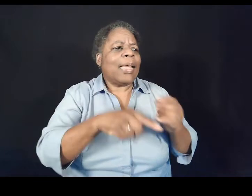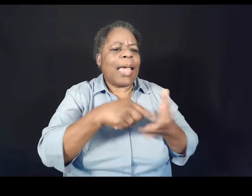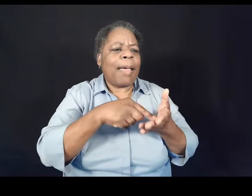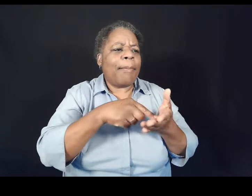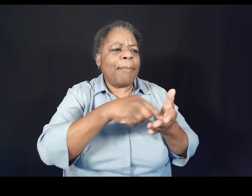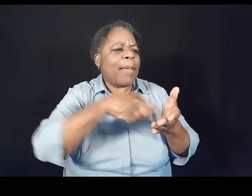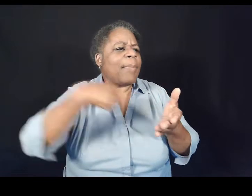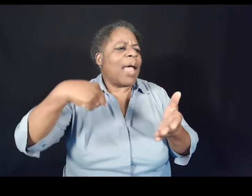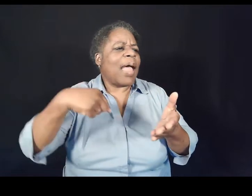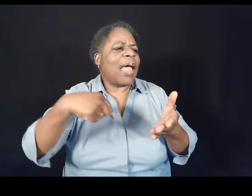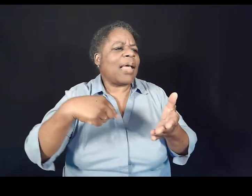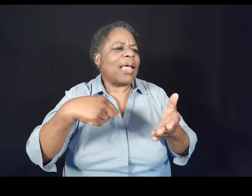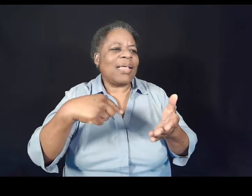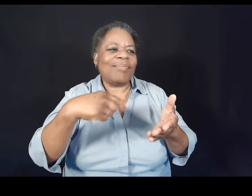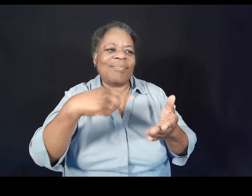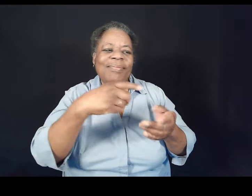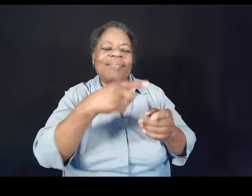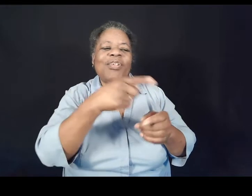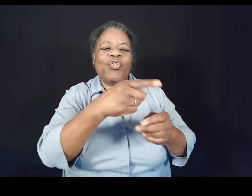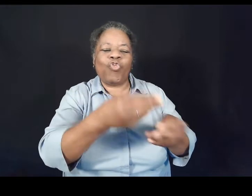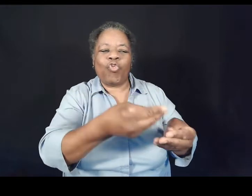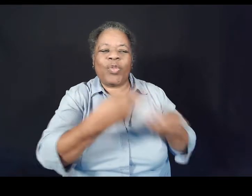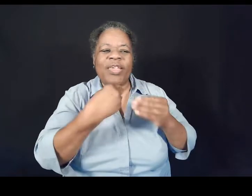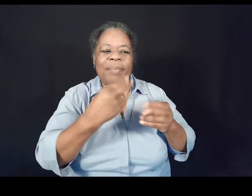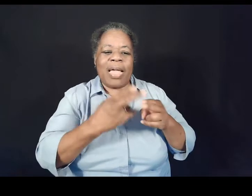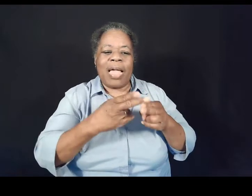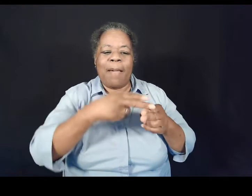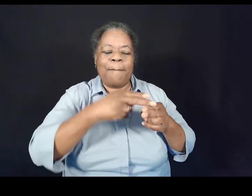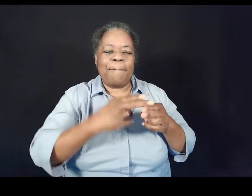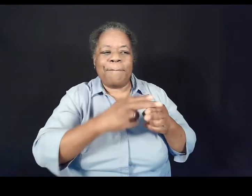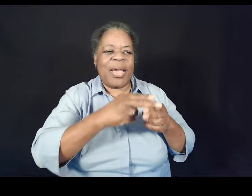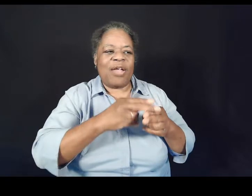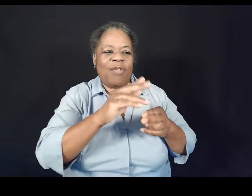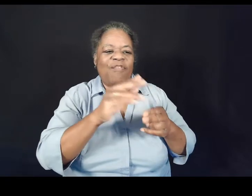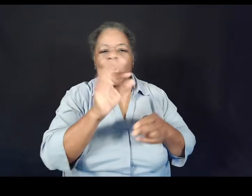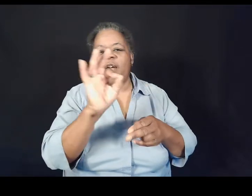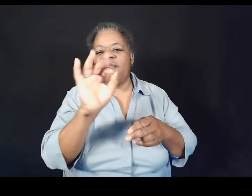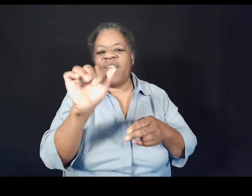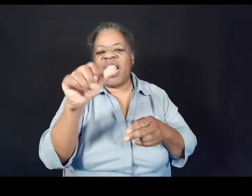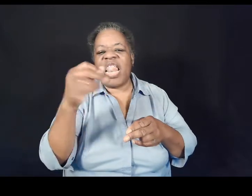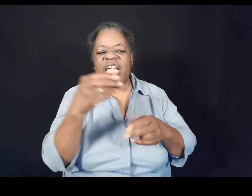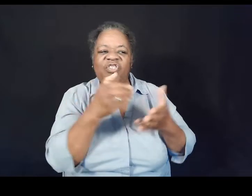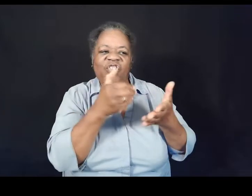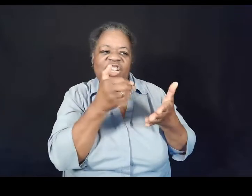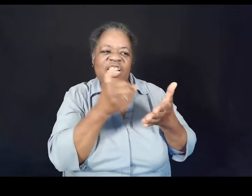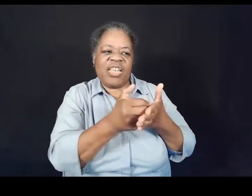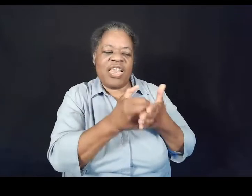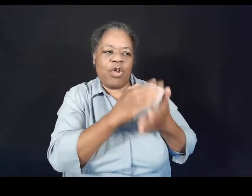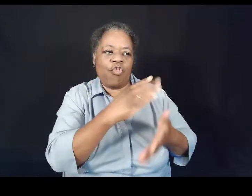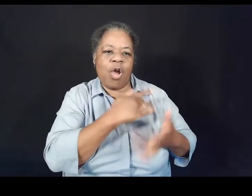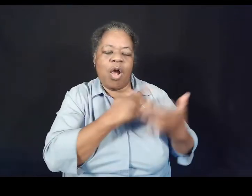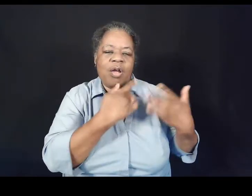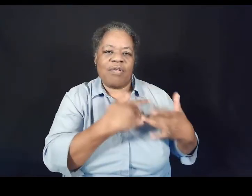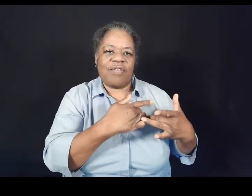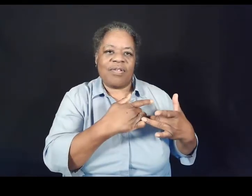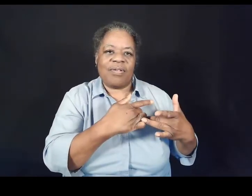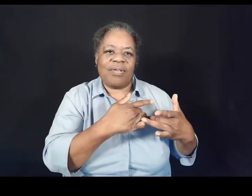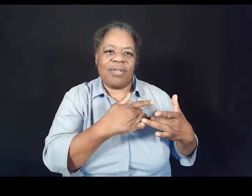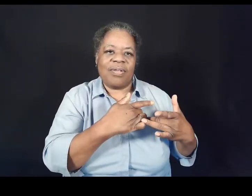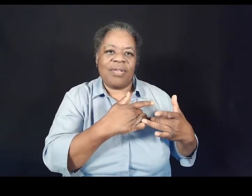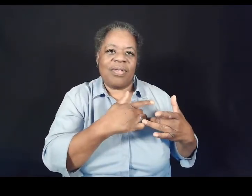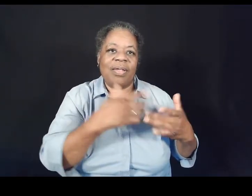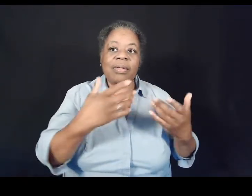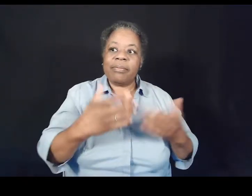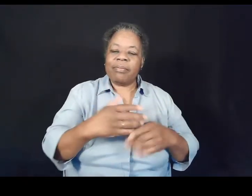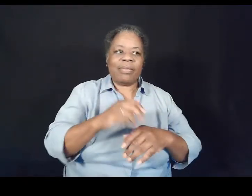would be entitled to a pound of Antonio's flesh, cut from a place nearest his heart. But when Antonio